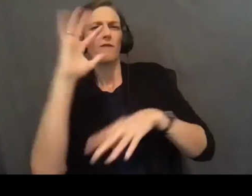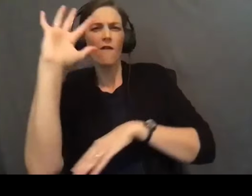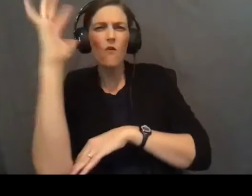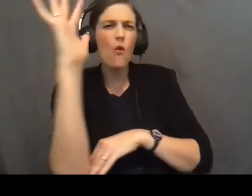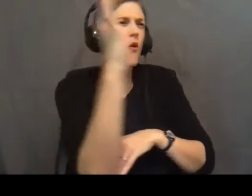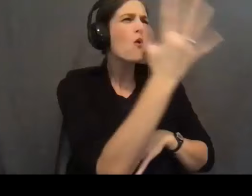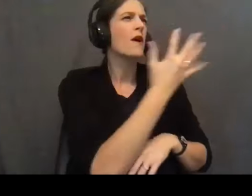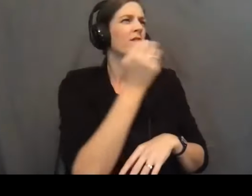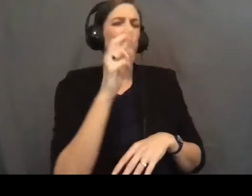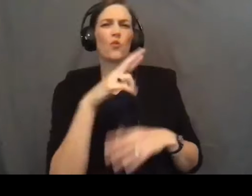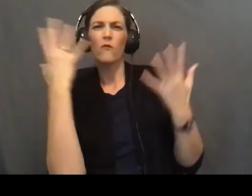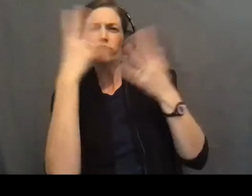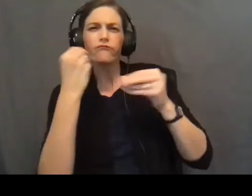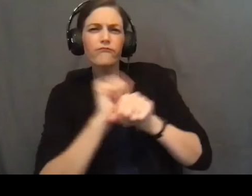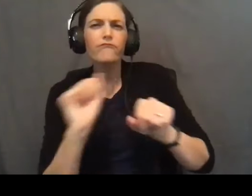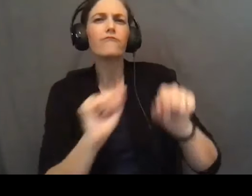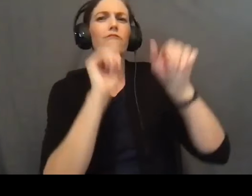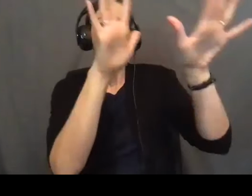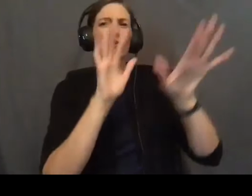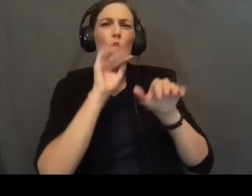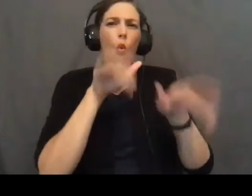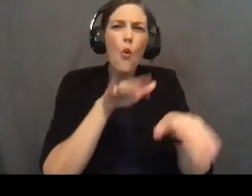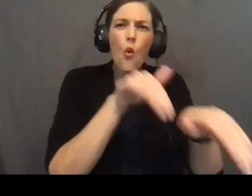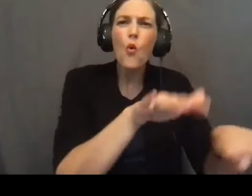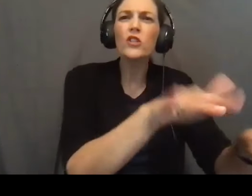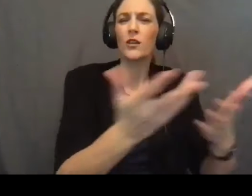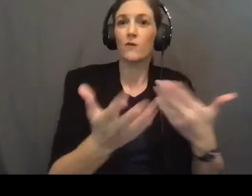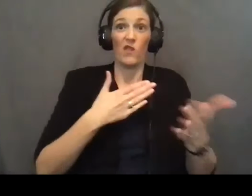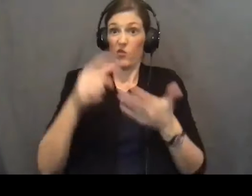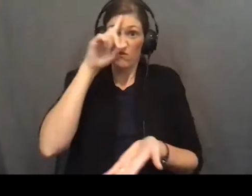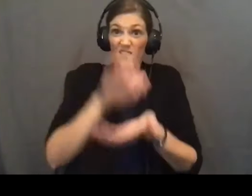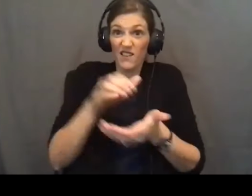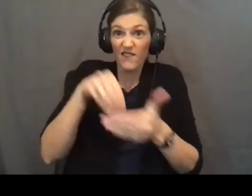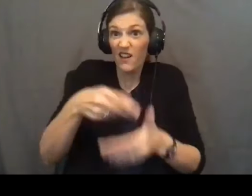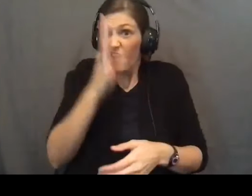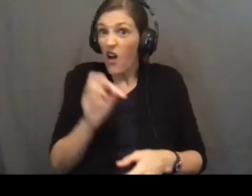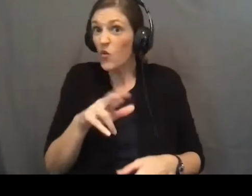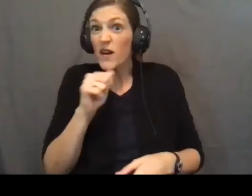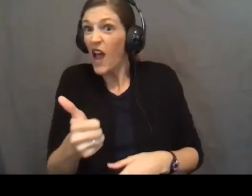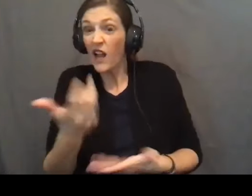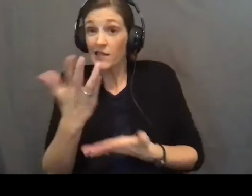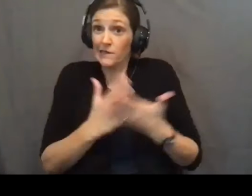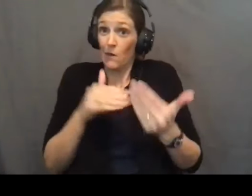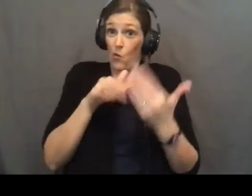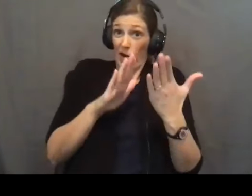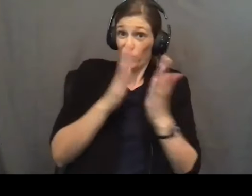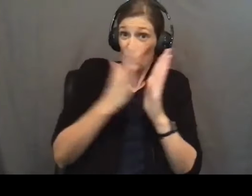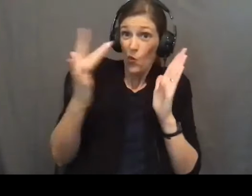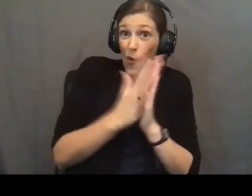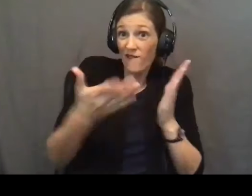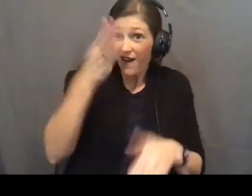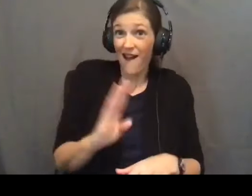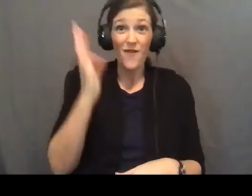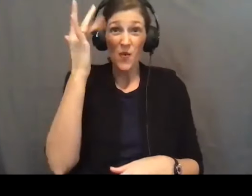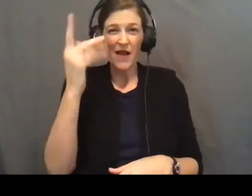trees or magnificent mountains or an ocean, whether you believe in God or not, you in some ways glorify God because you